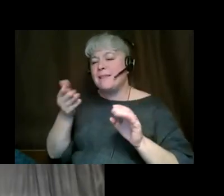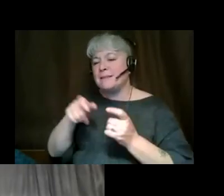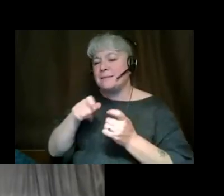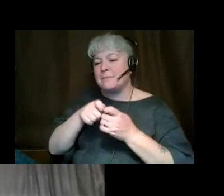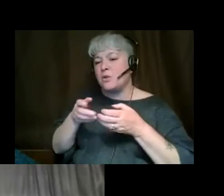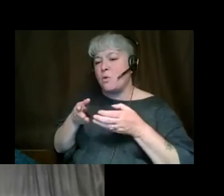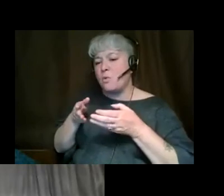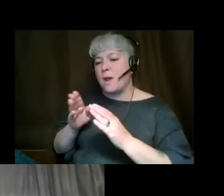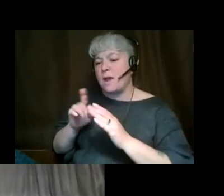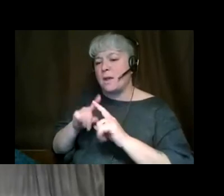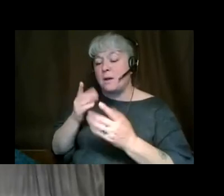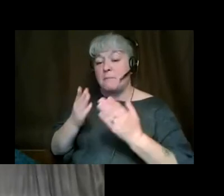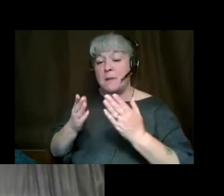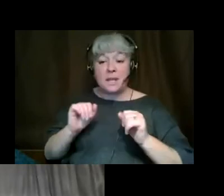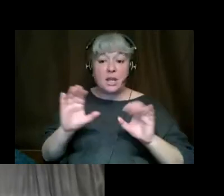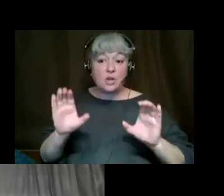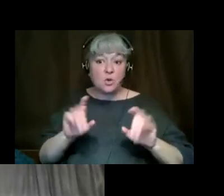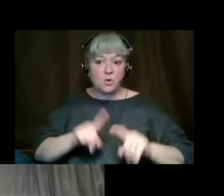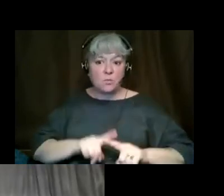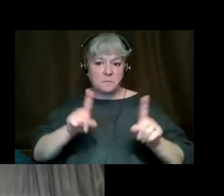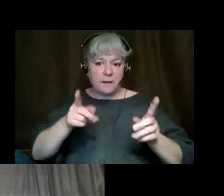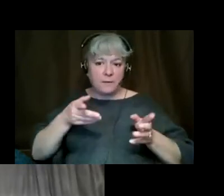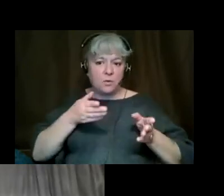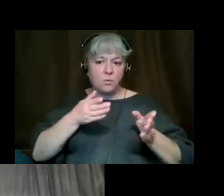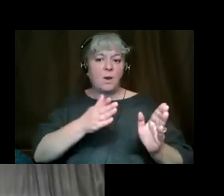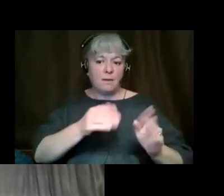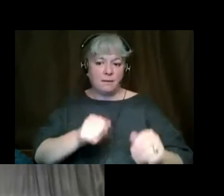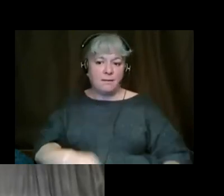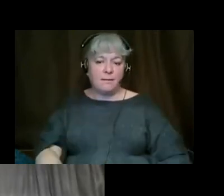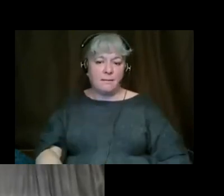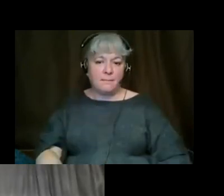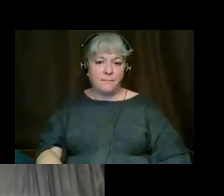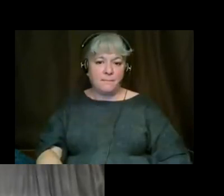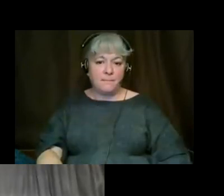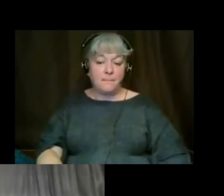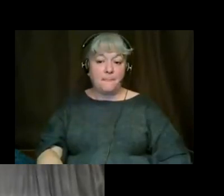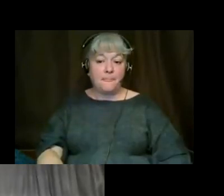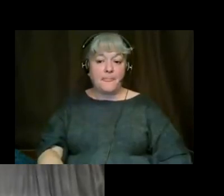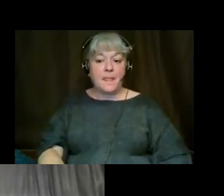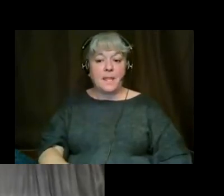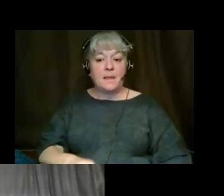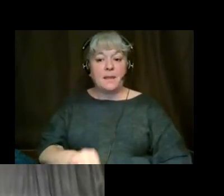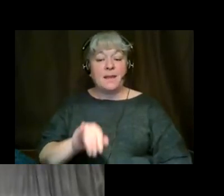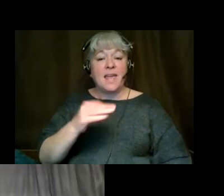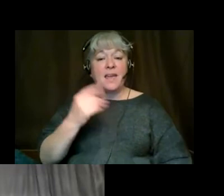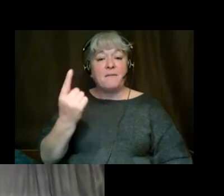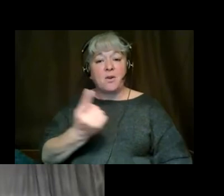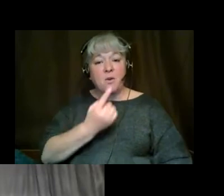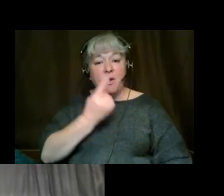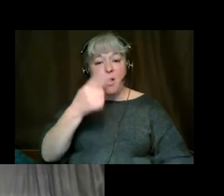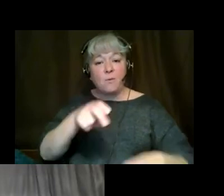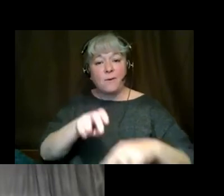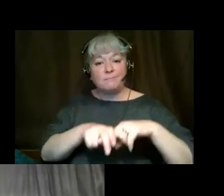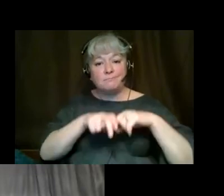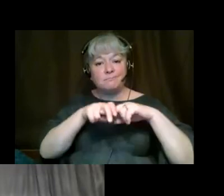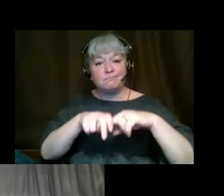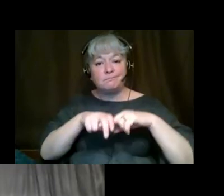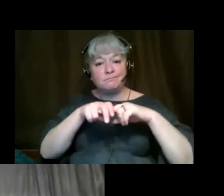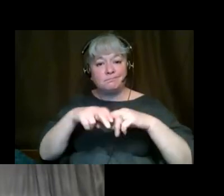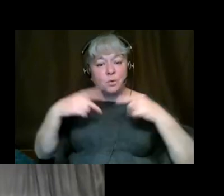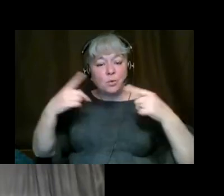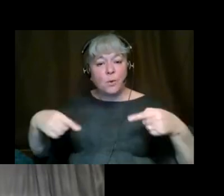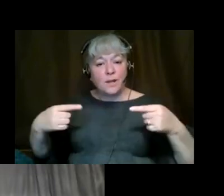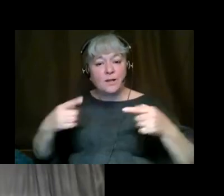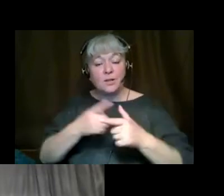but maybe I can do it this way. And if they're always in a wheelchair, if